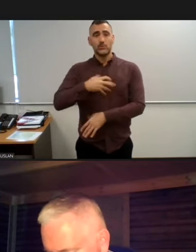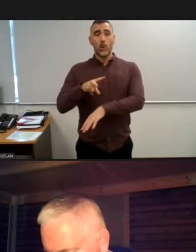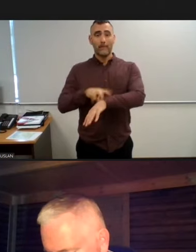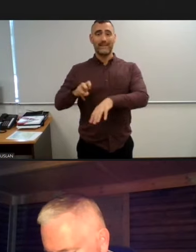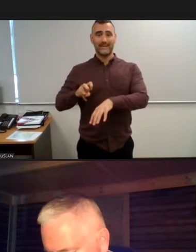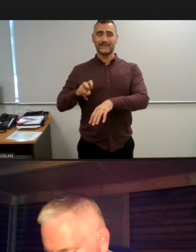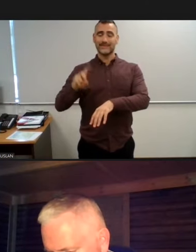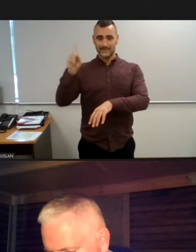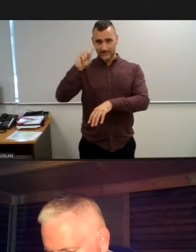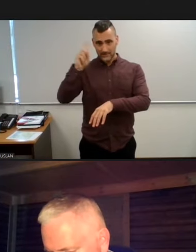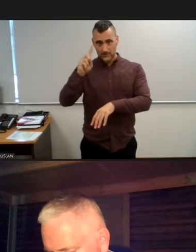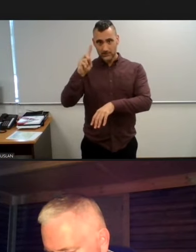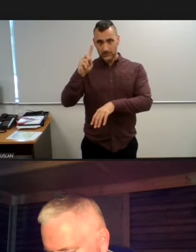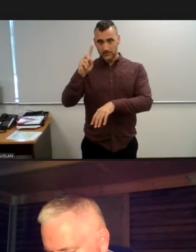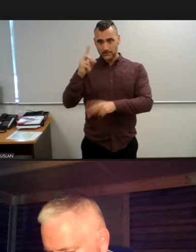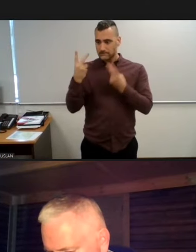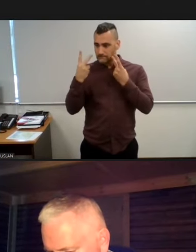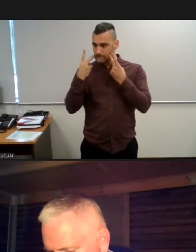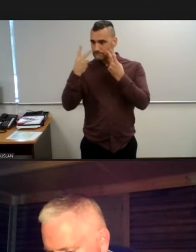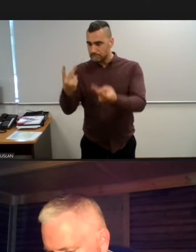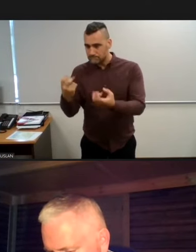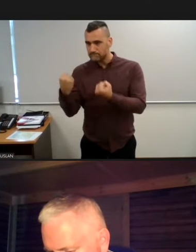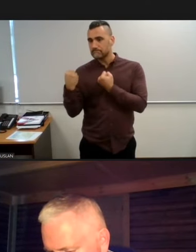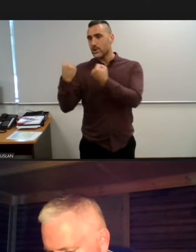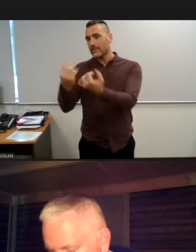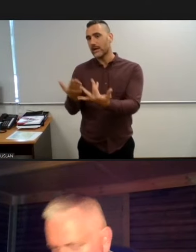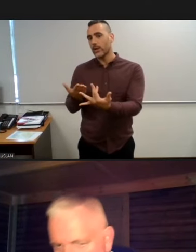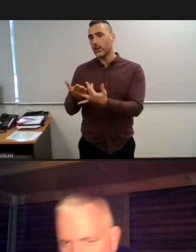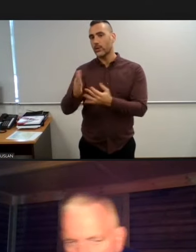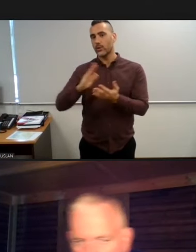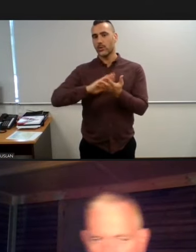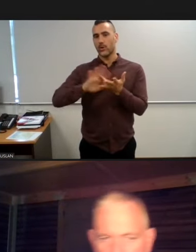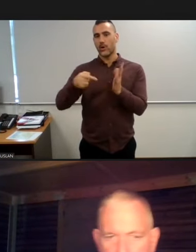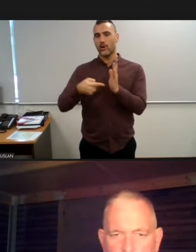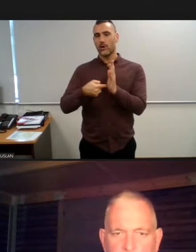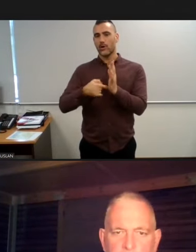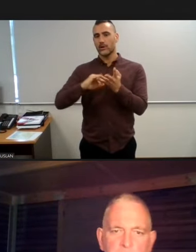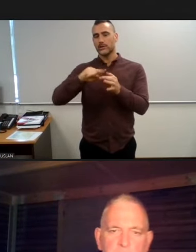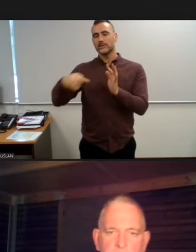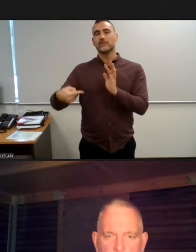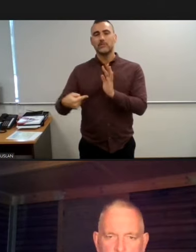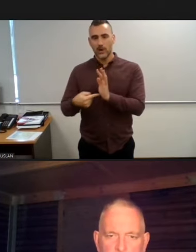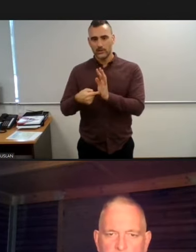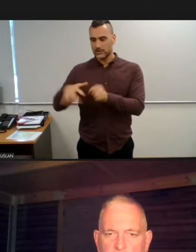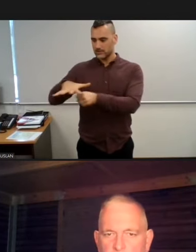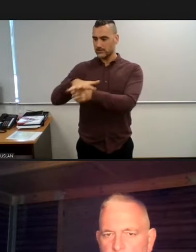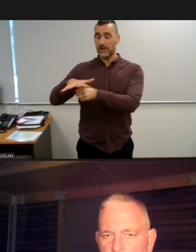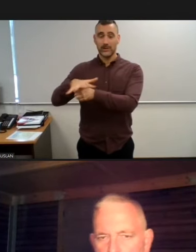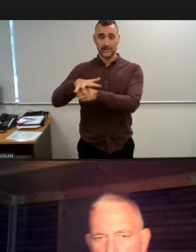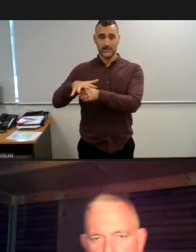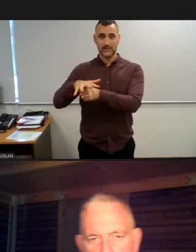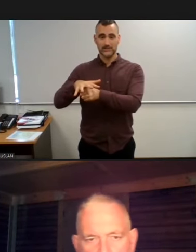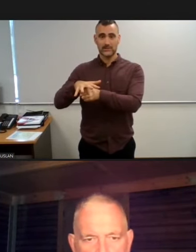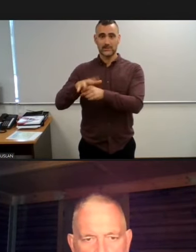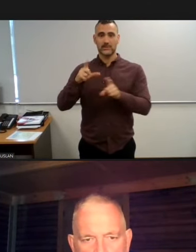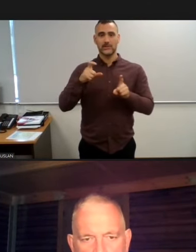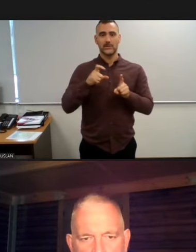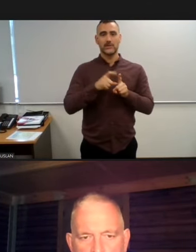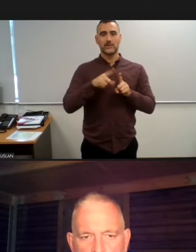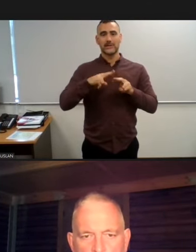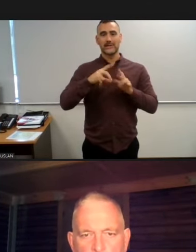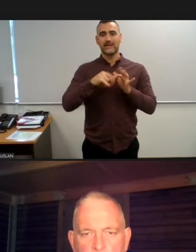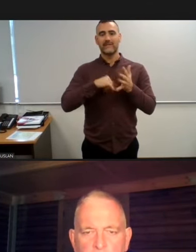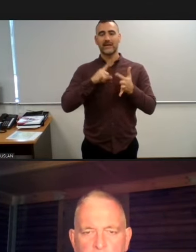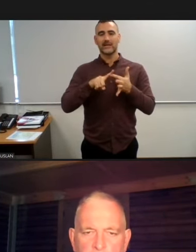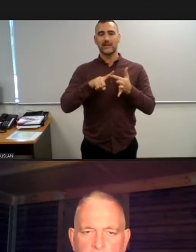suburbs. There are now Defence Force personnel on the ground in Victoria in some places, and that will have an impact for